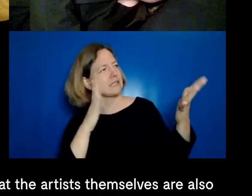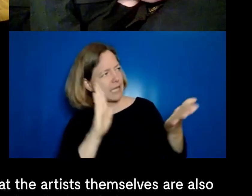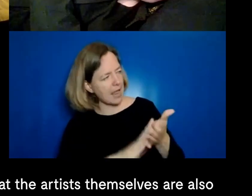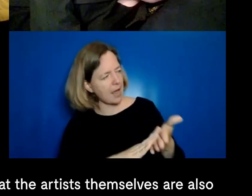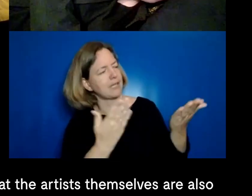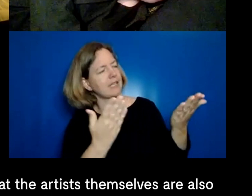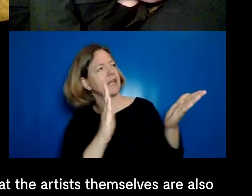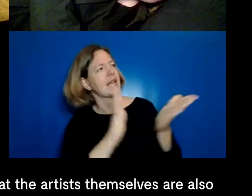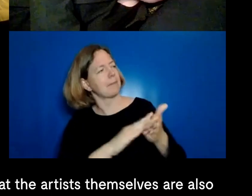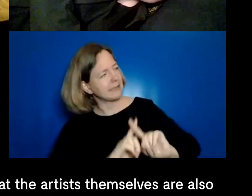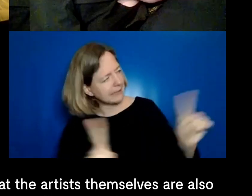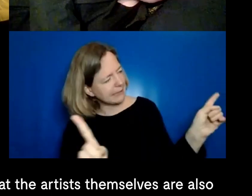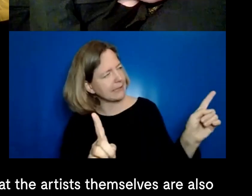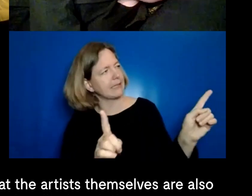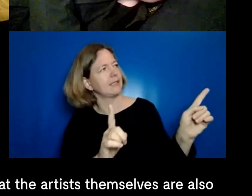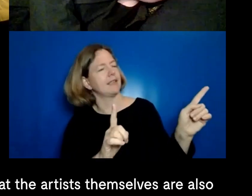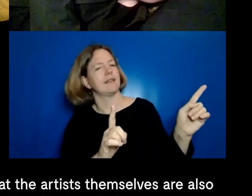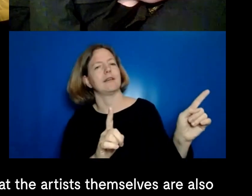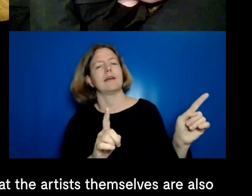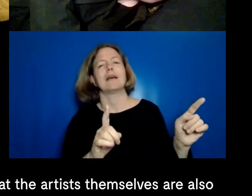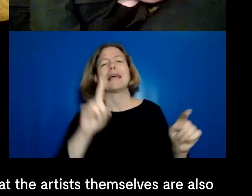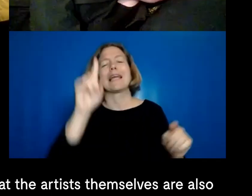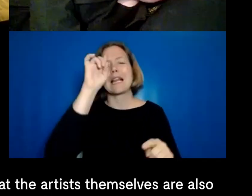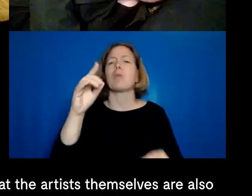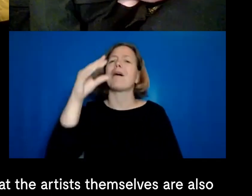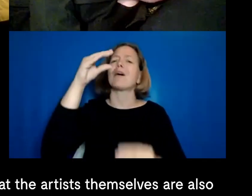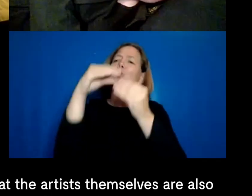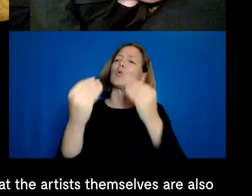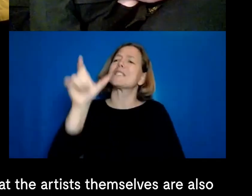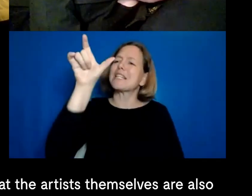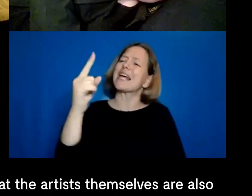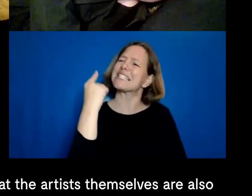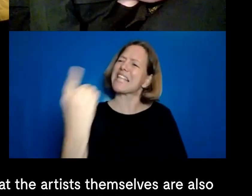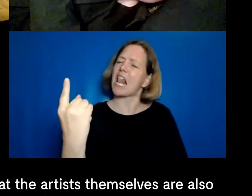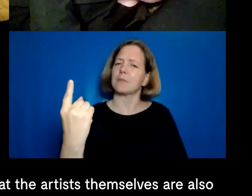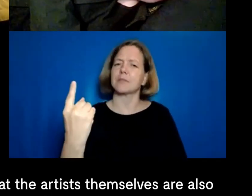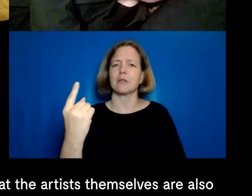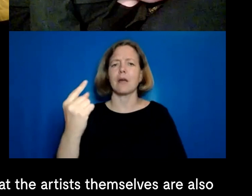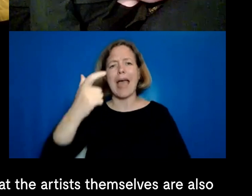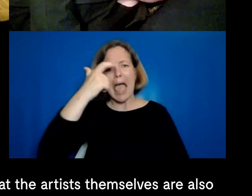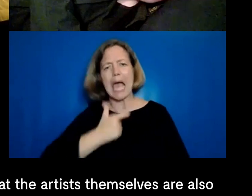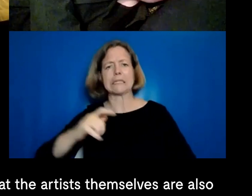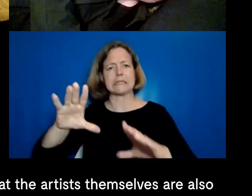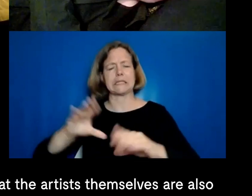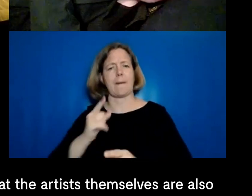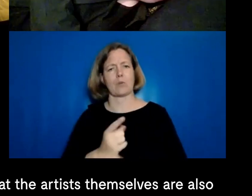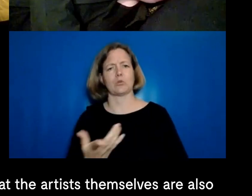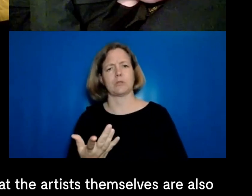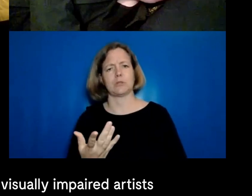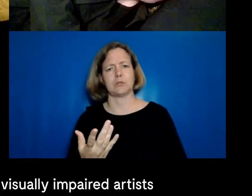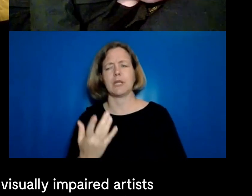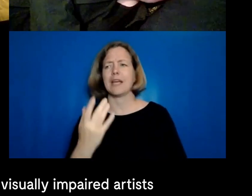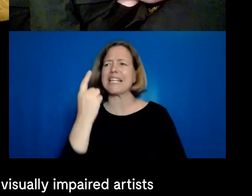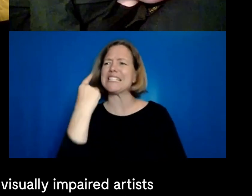very serious that the artists themselves are also like perfect experts of audio